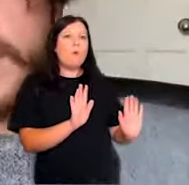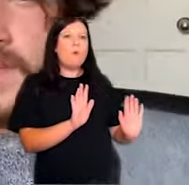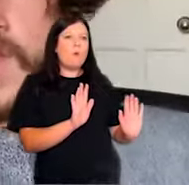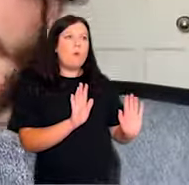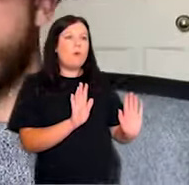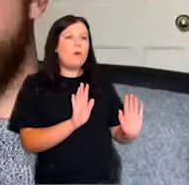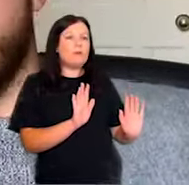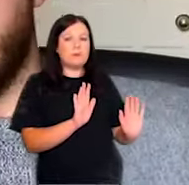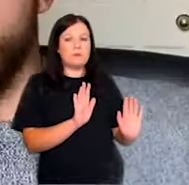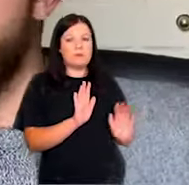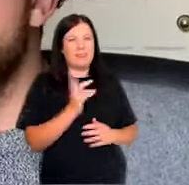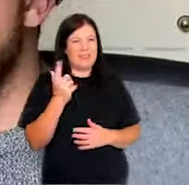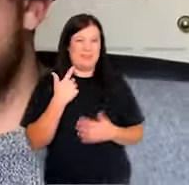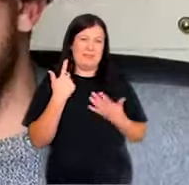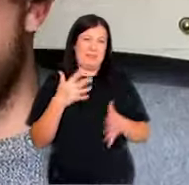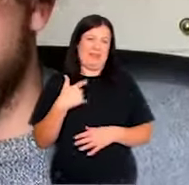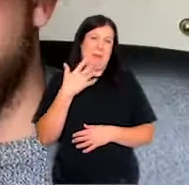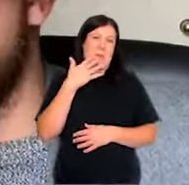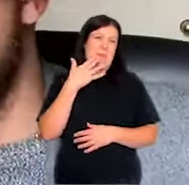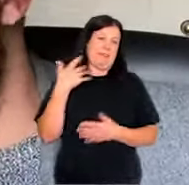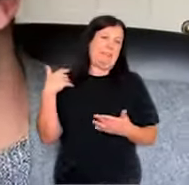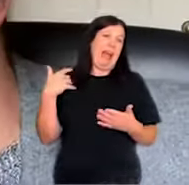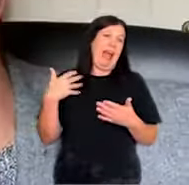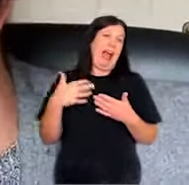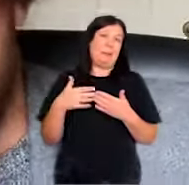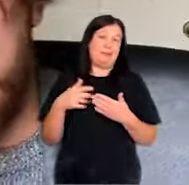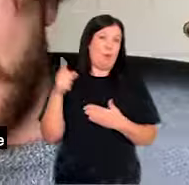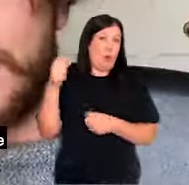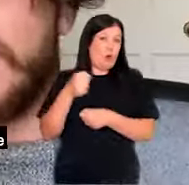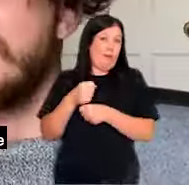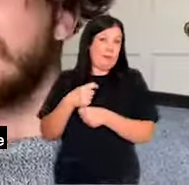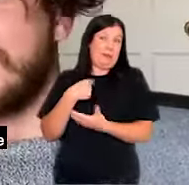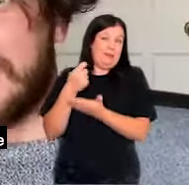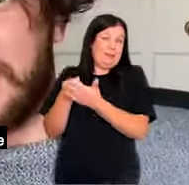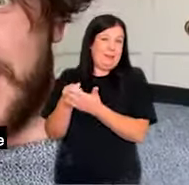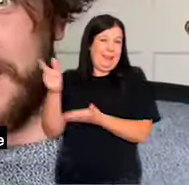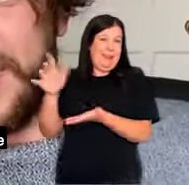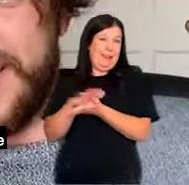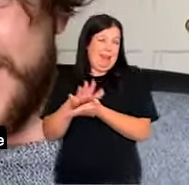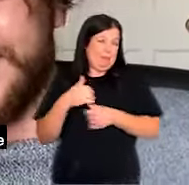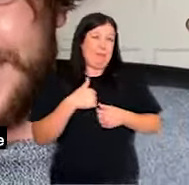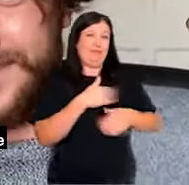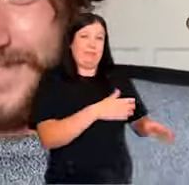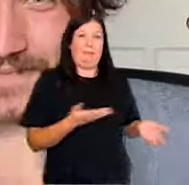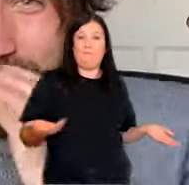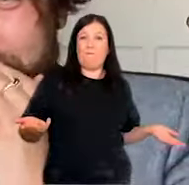No, after all the boo-boos I've made of lately, they'll be relieved to see the back of me.